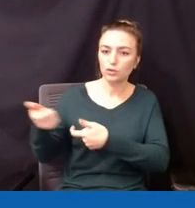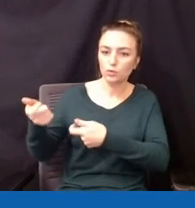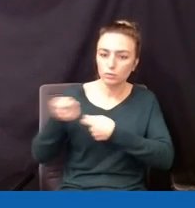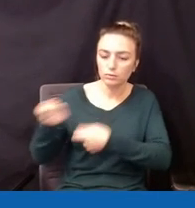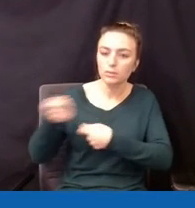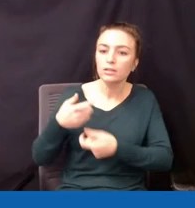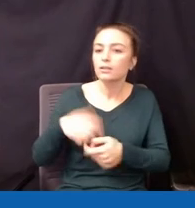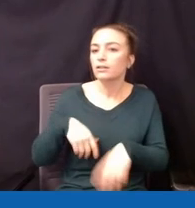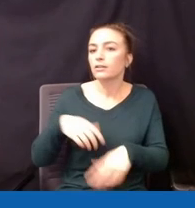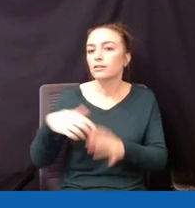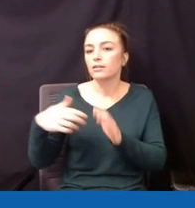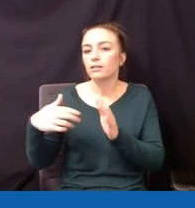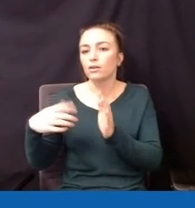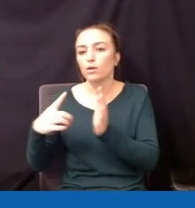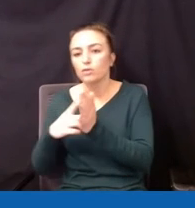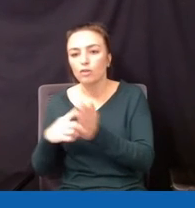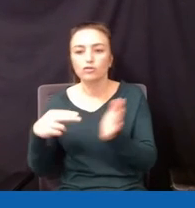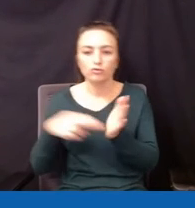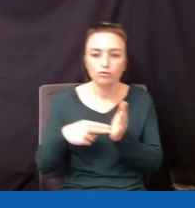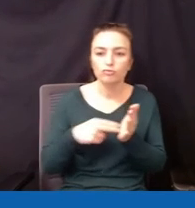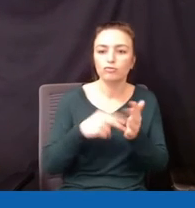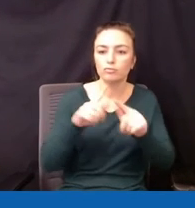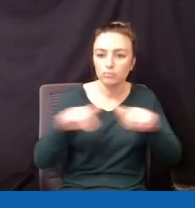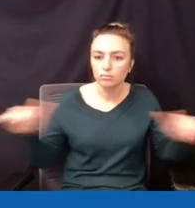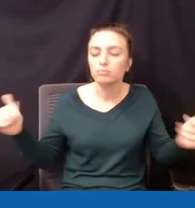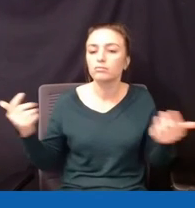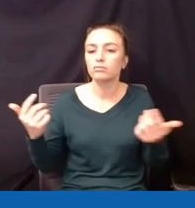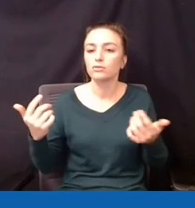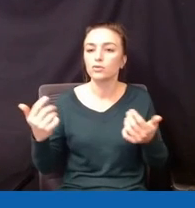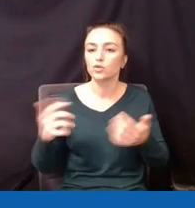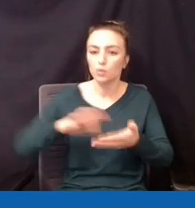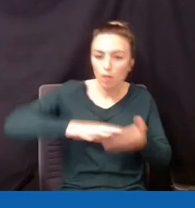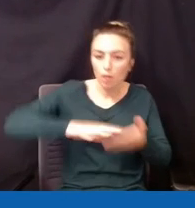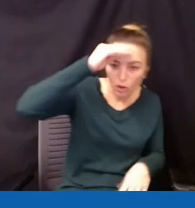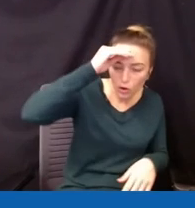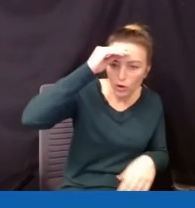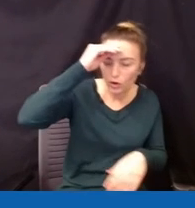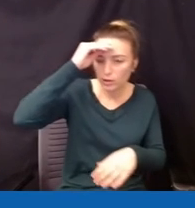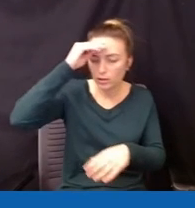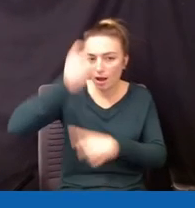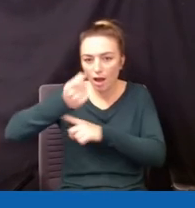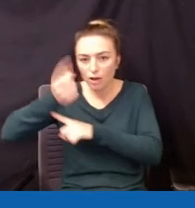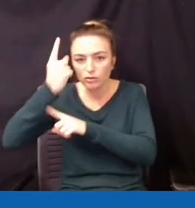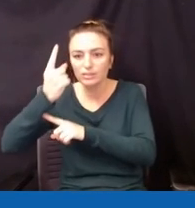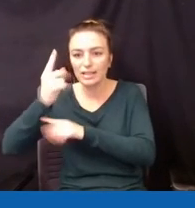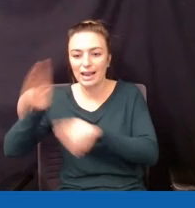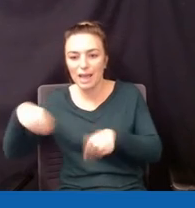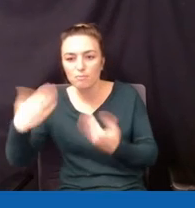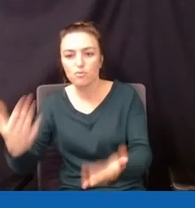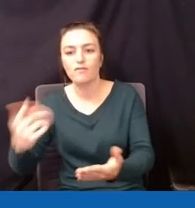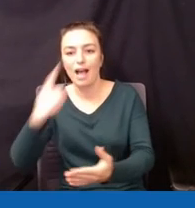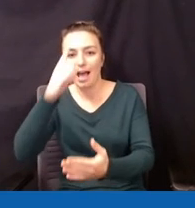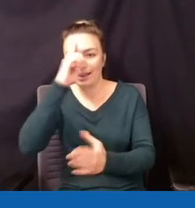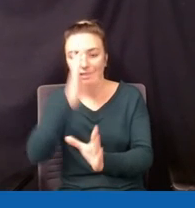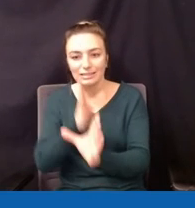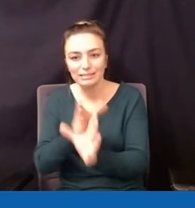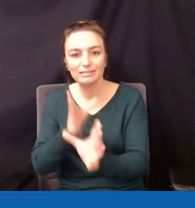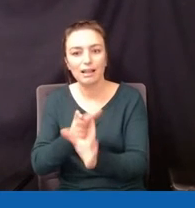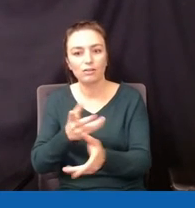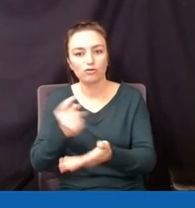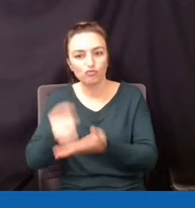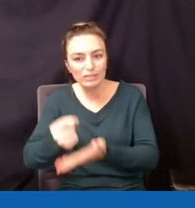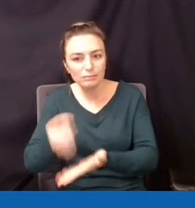workers, and so on, to learn, master, and deliver psychological treatments through the initiative called Empower, which